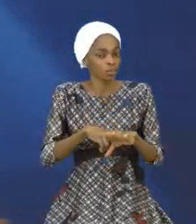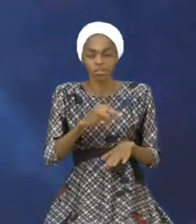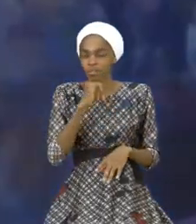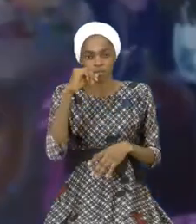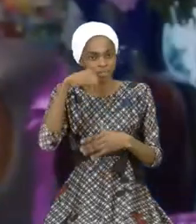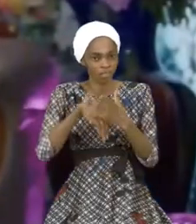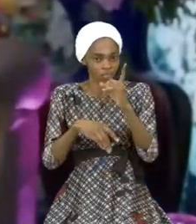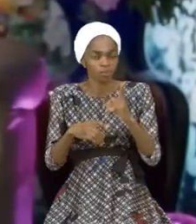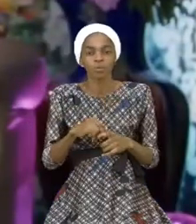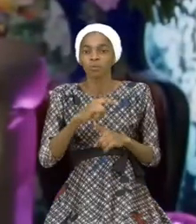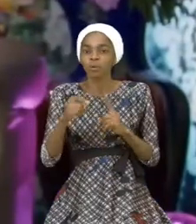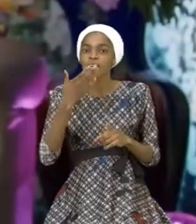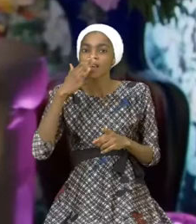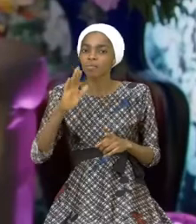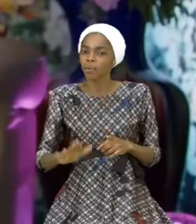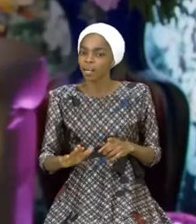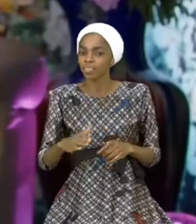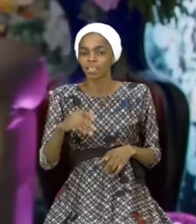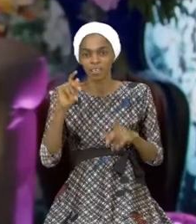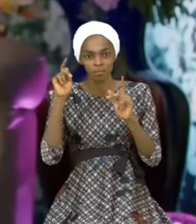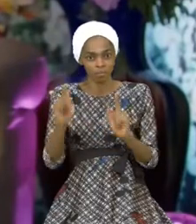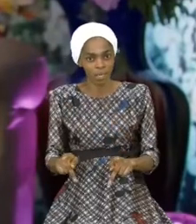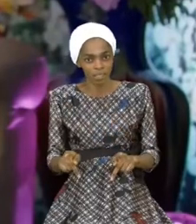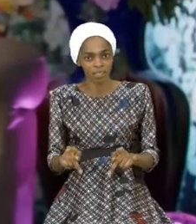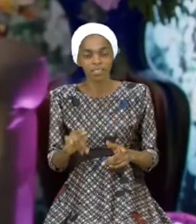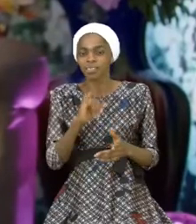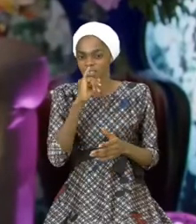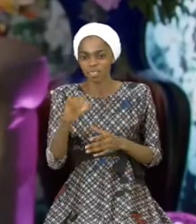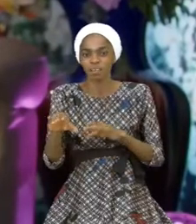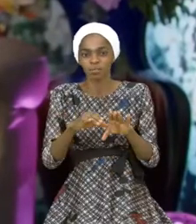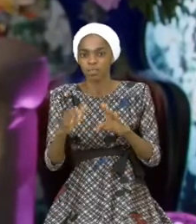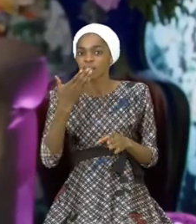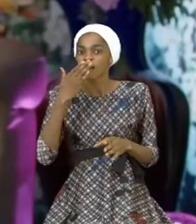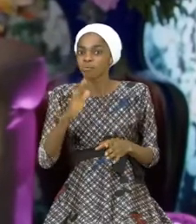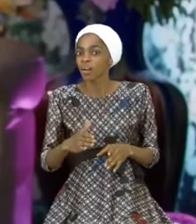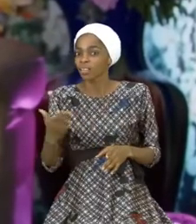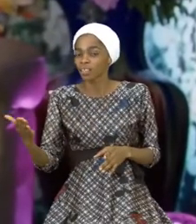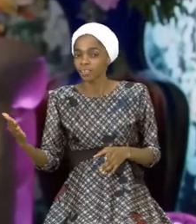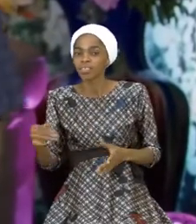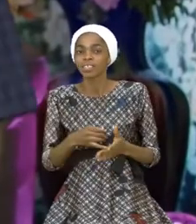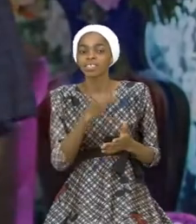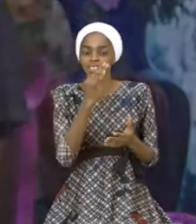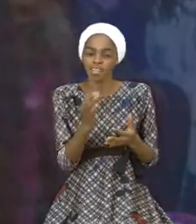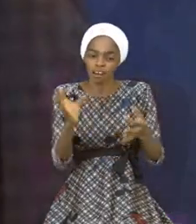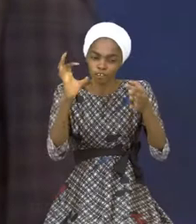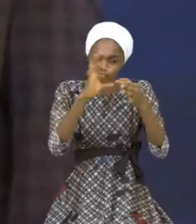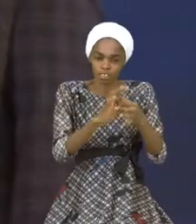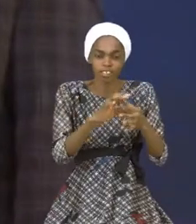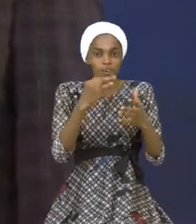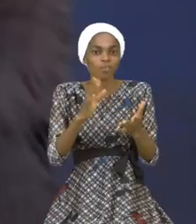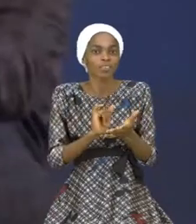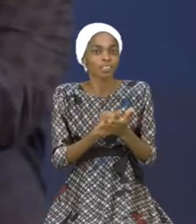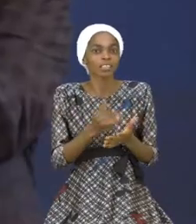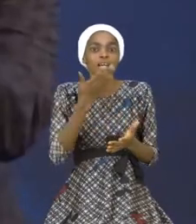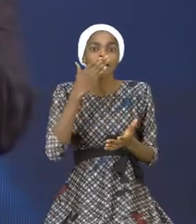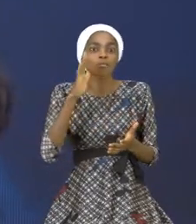doing something, it's the connection with the bad nature in you that makes you to do what